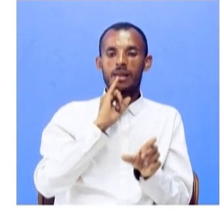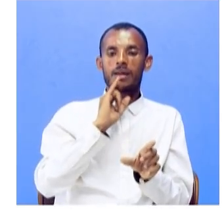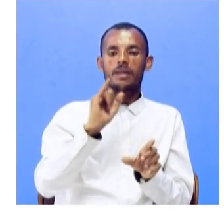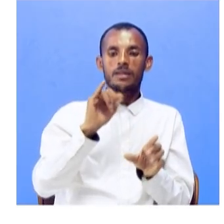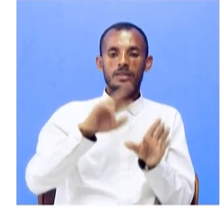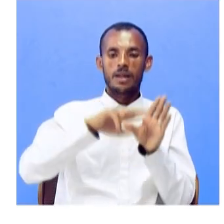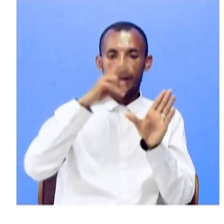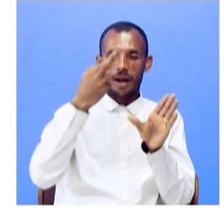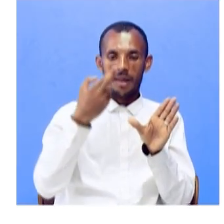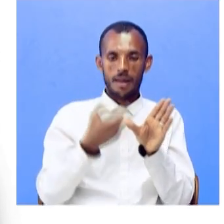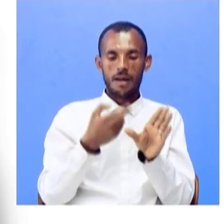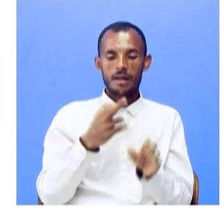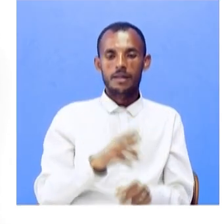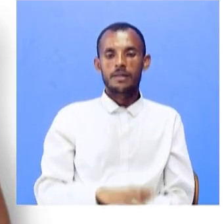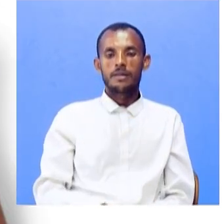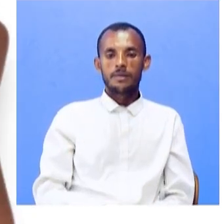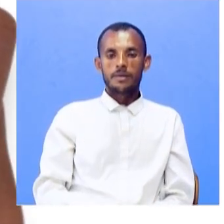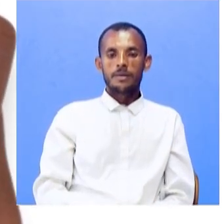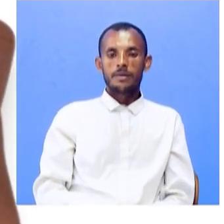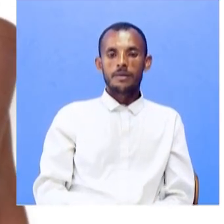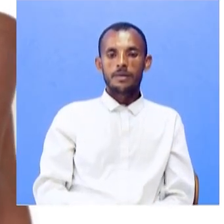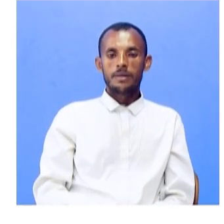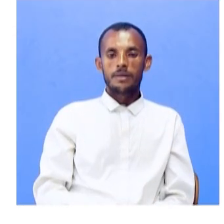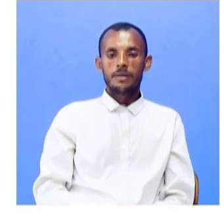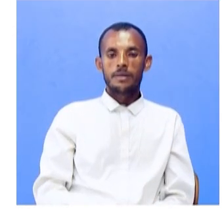One angle is right angle.